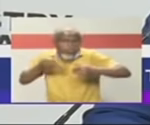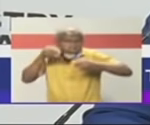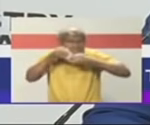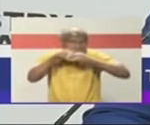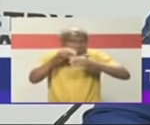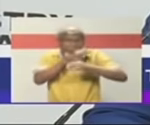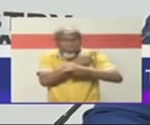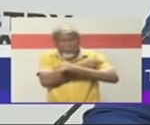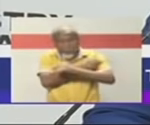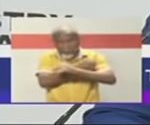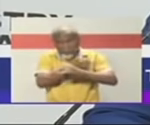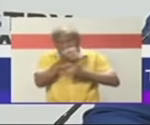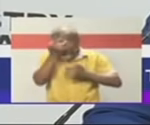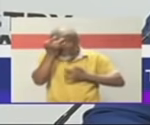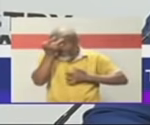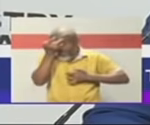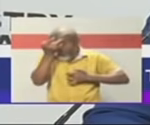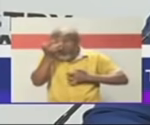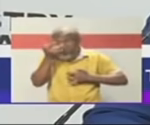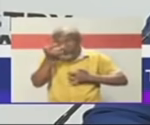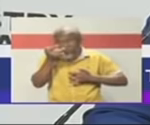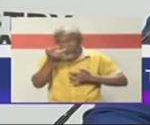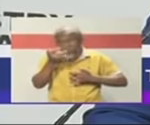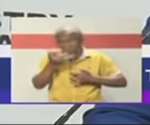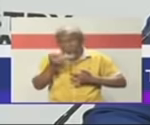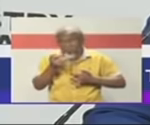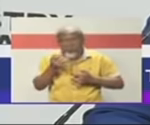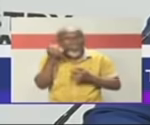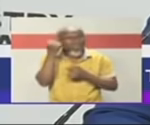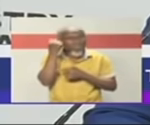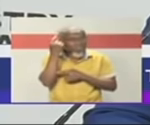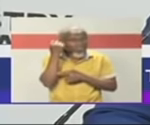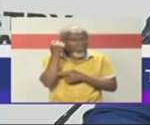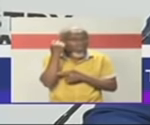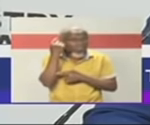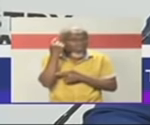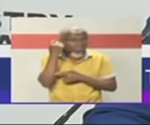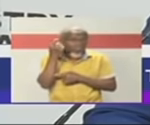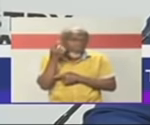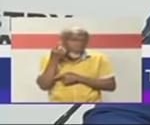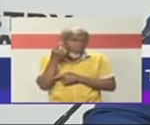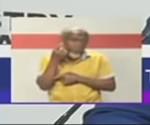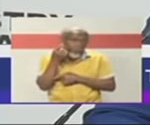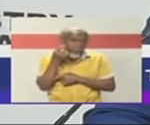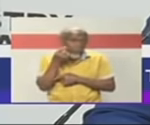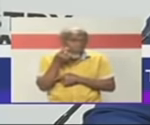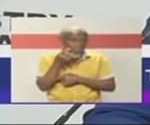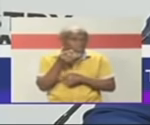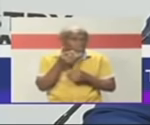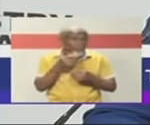We accept and we appreciate your compliance so far with the public health